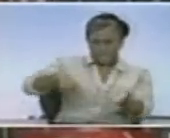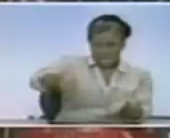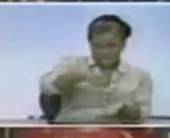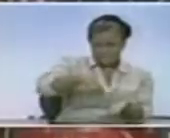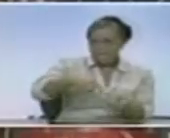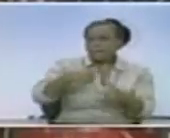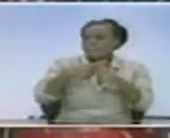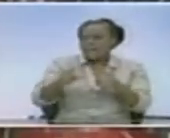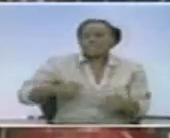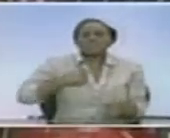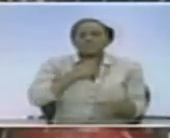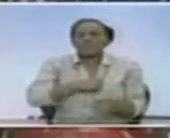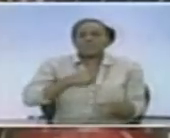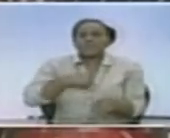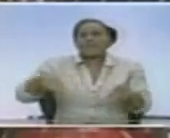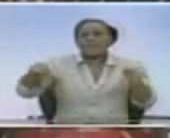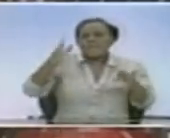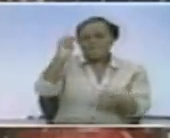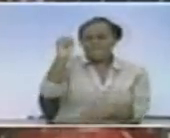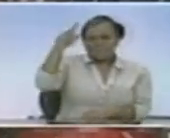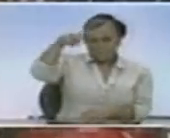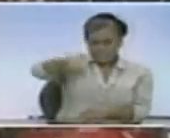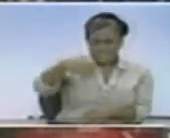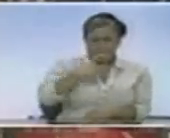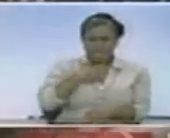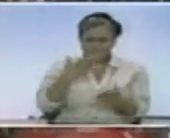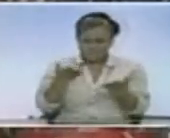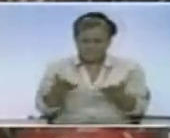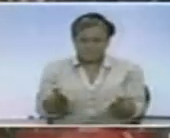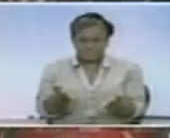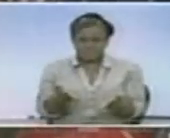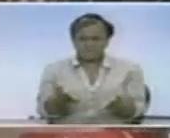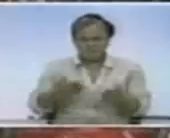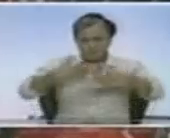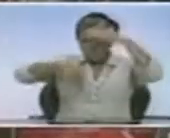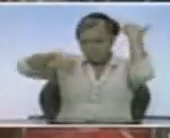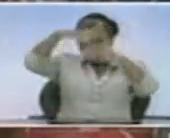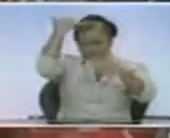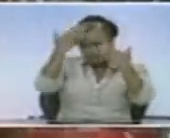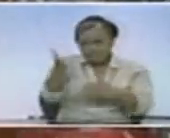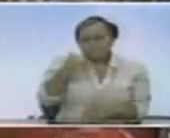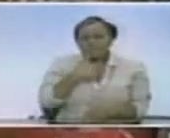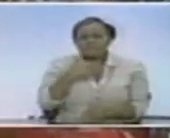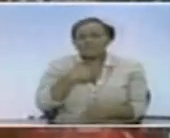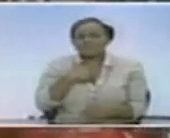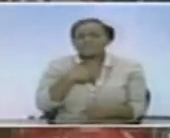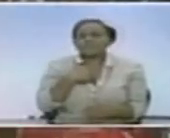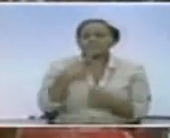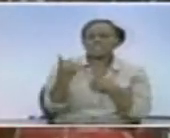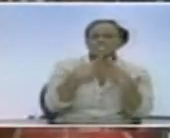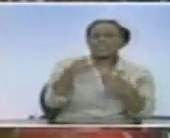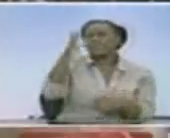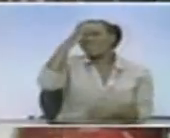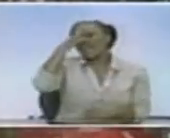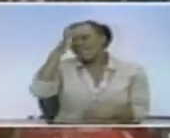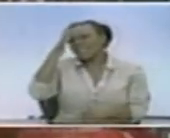Unfortunately, the members of the parliament that we have today, the quality, the qualification, we're talking about qualifications. People are cheating